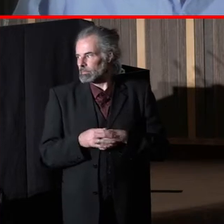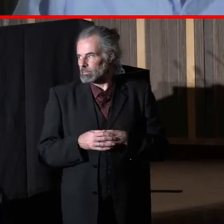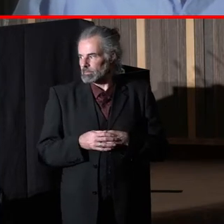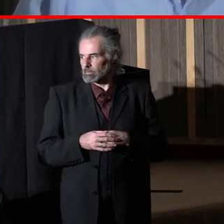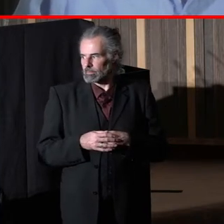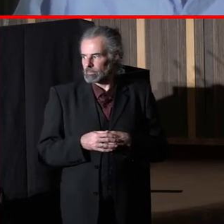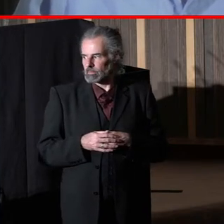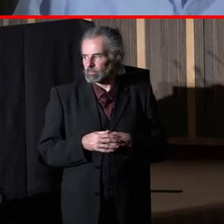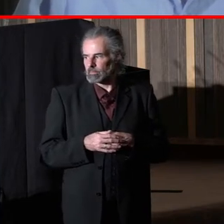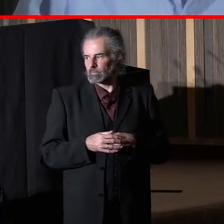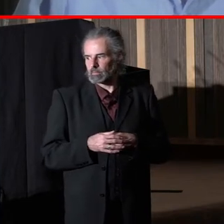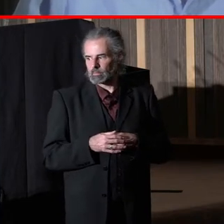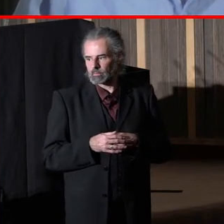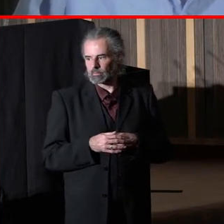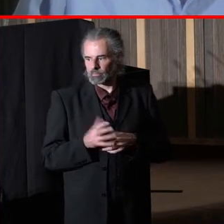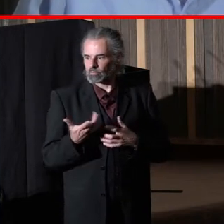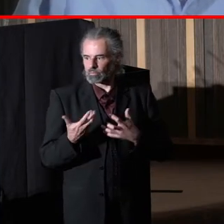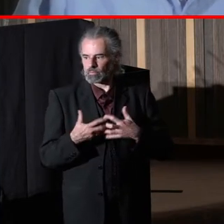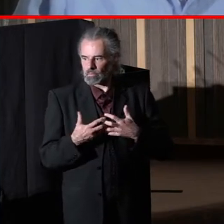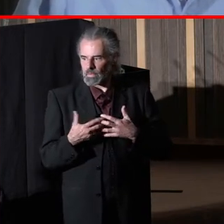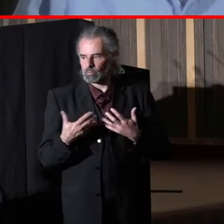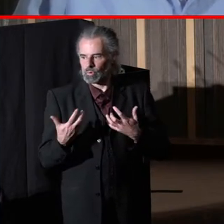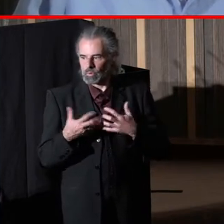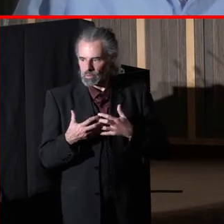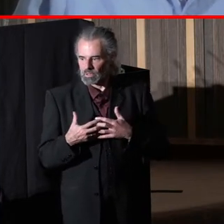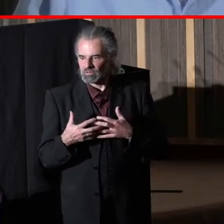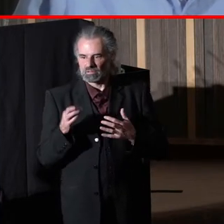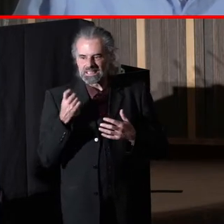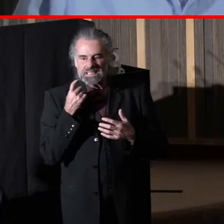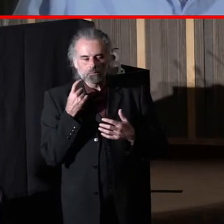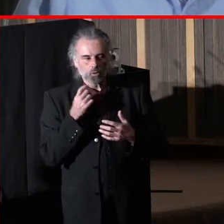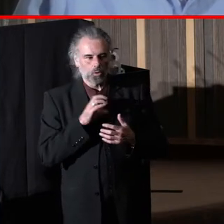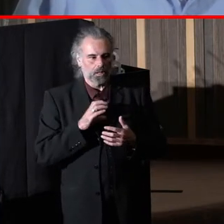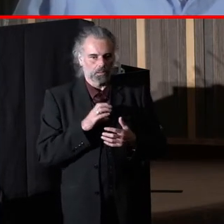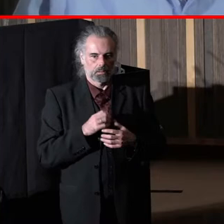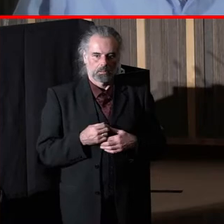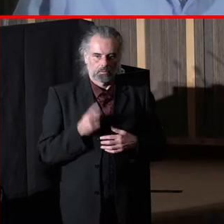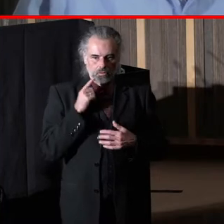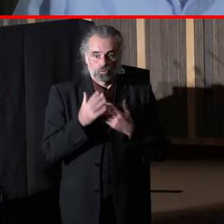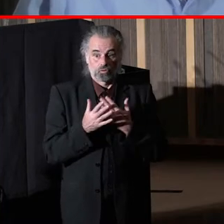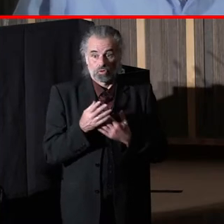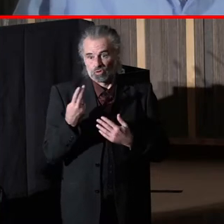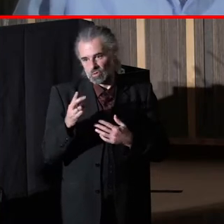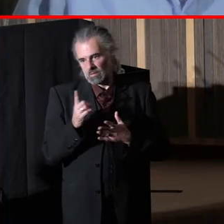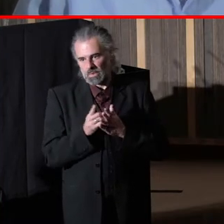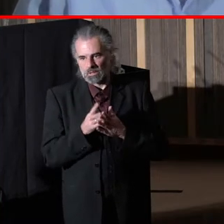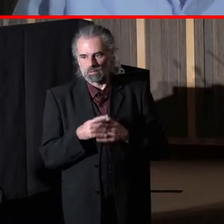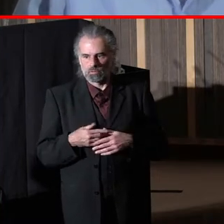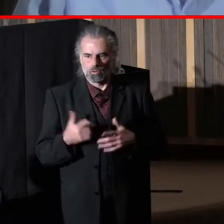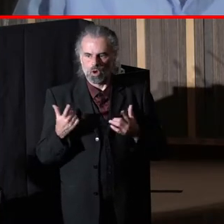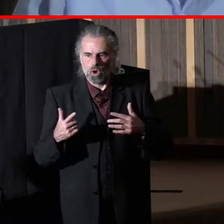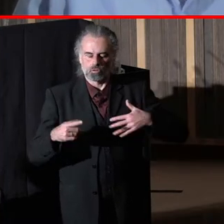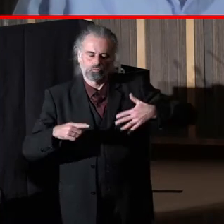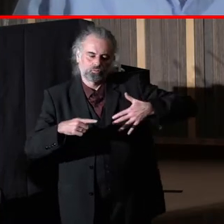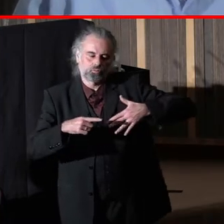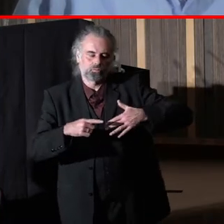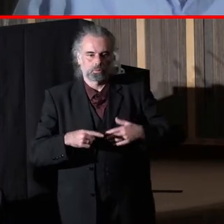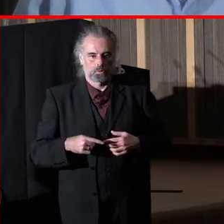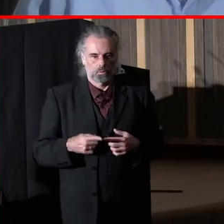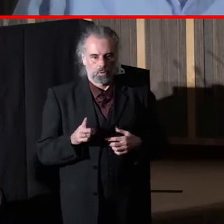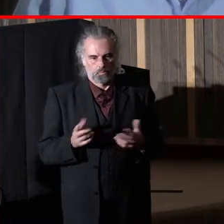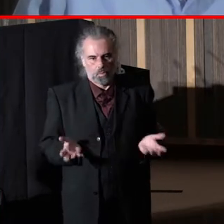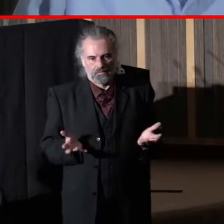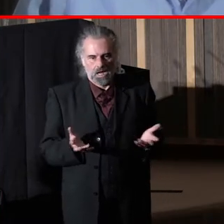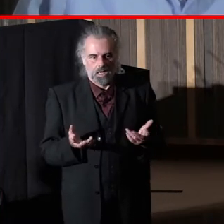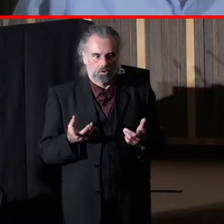characters are complex. And so even though you might only see the story run for 20 minutes, there's quite a lot of backstory about what's motivating